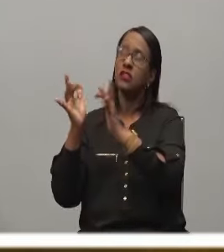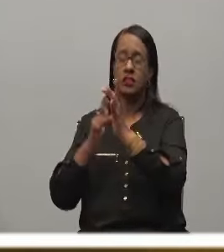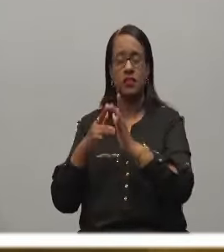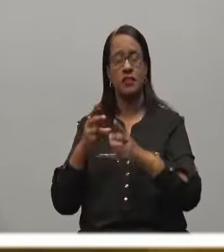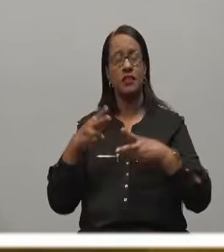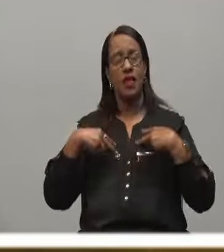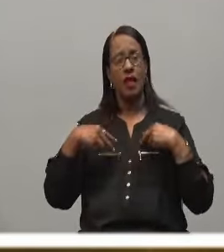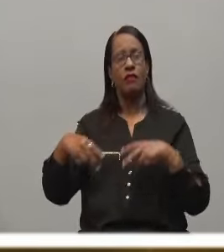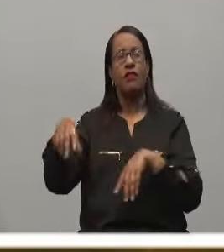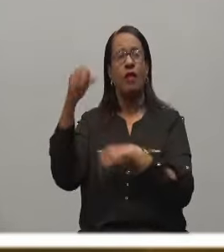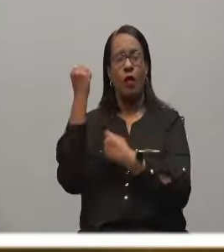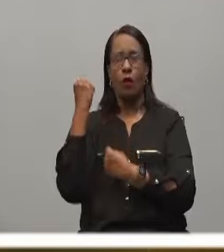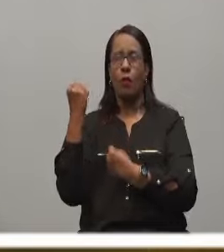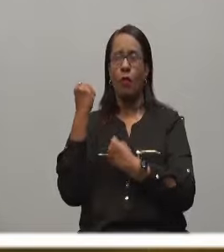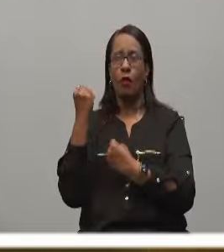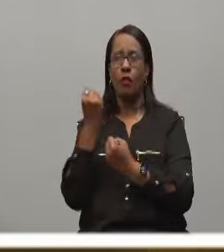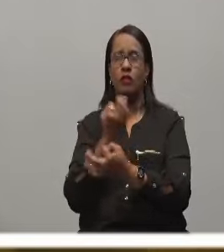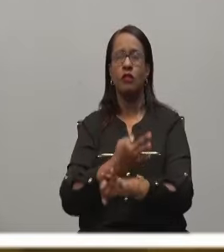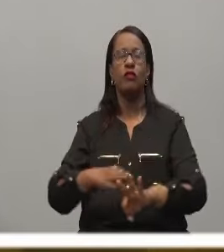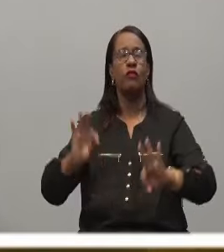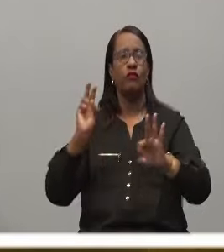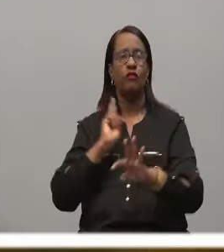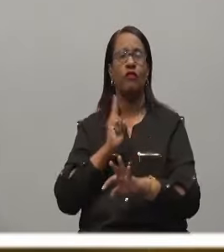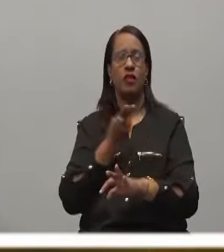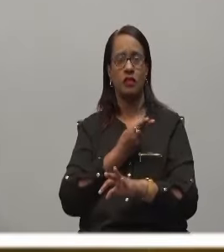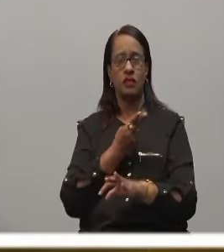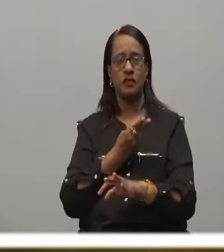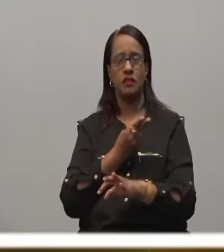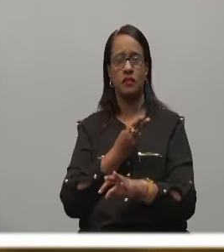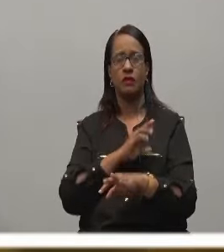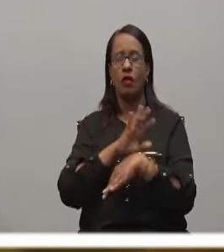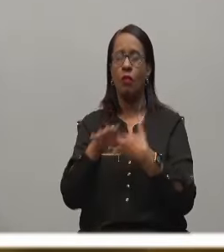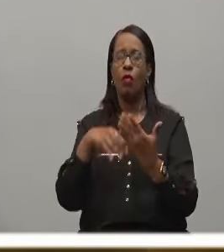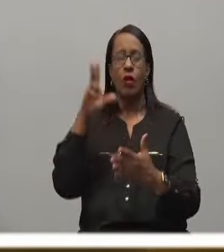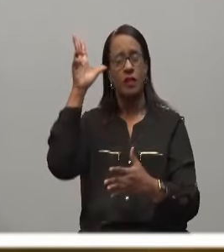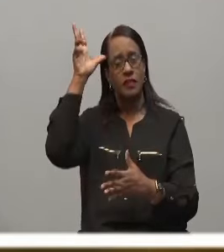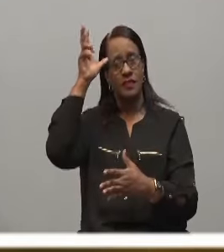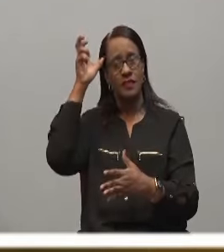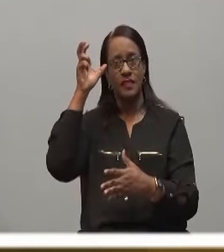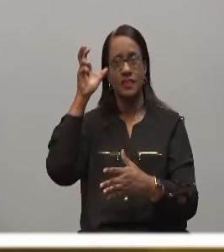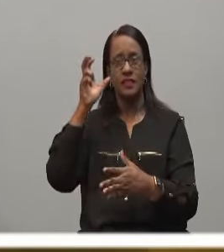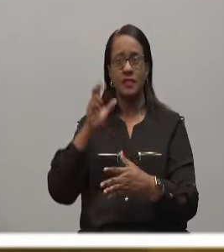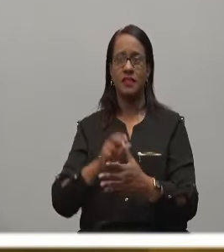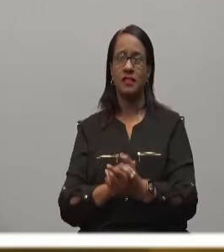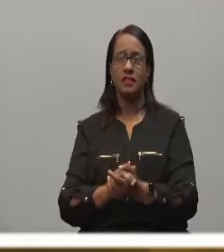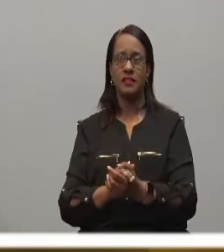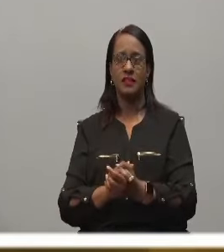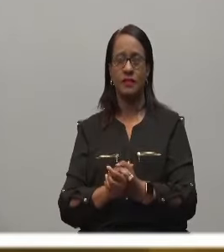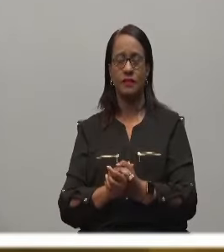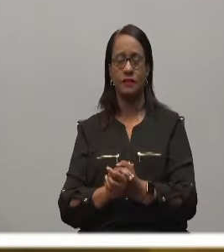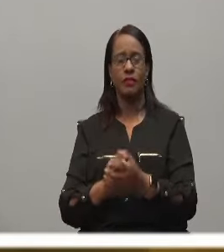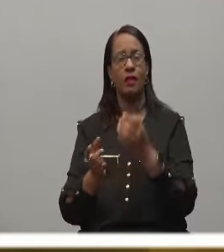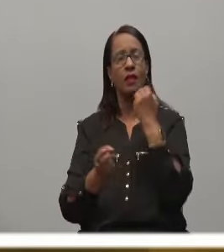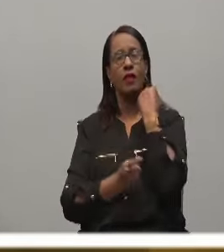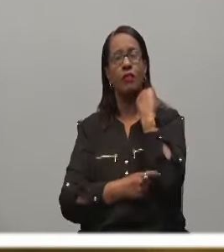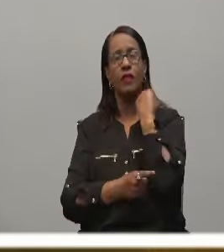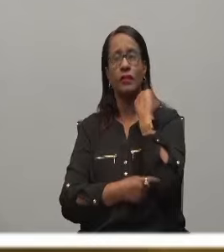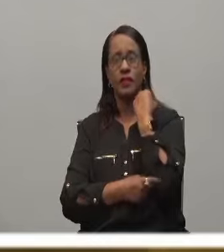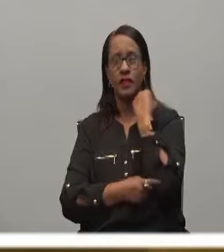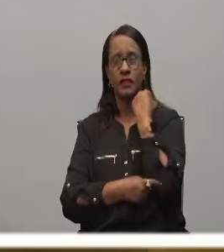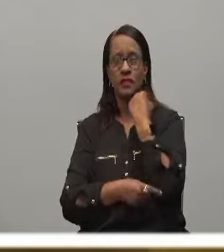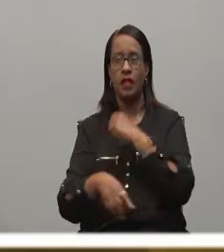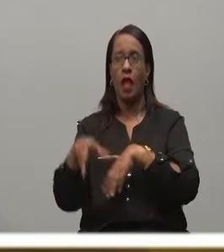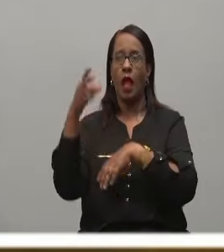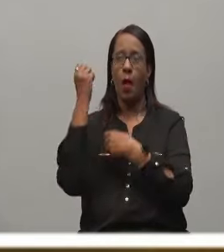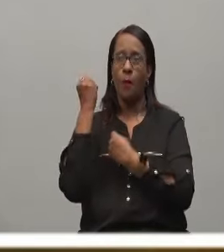power to free us from Satan's hold, and the power to free us from temptation, and the power